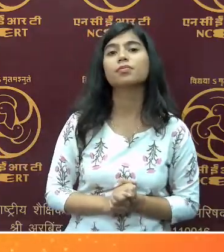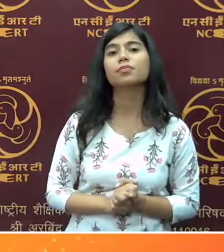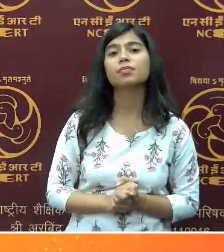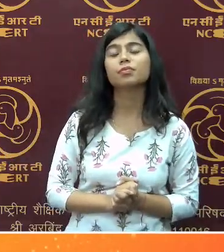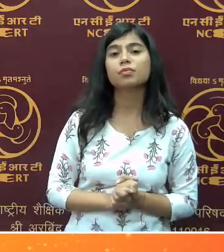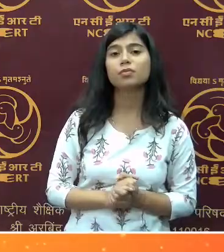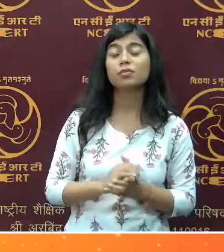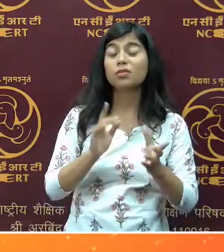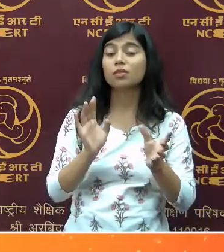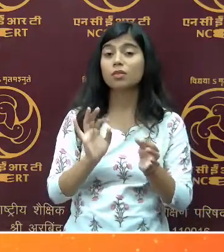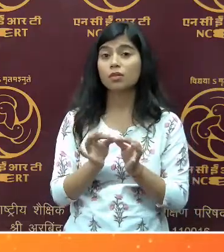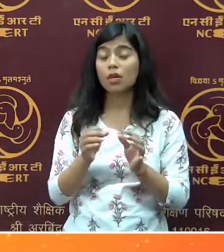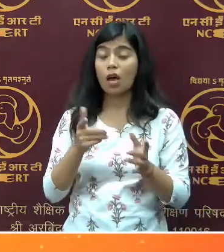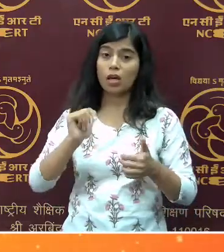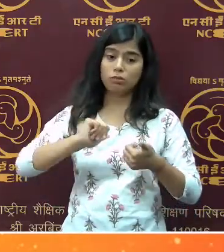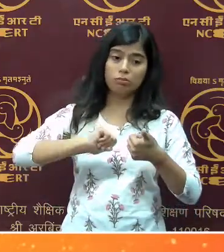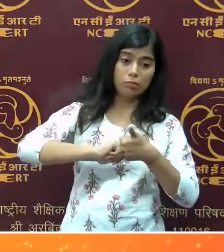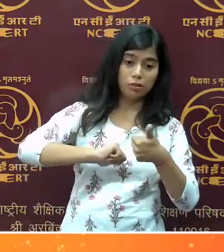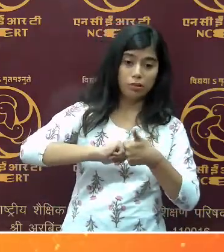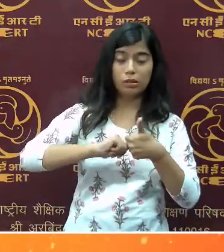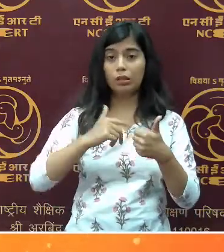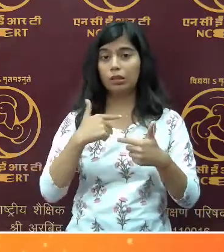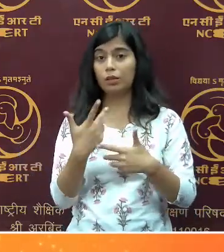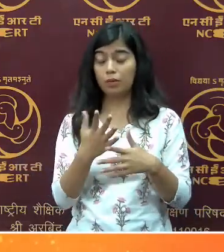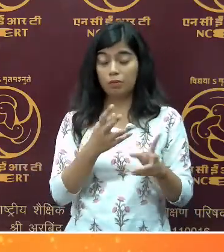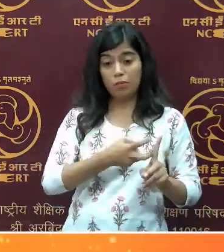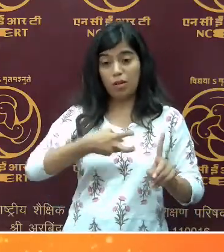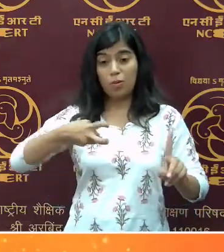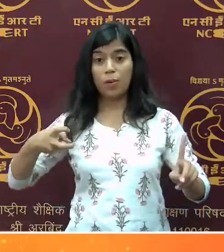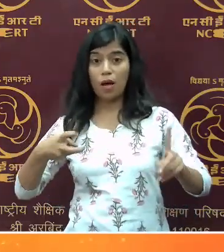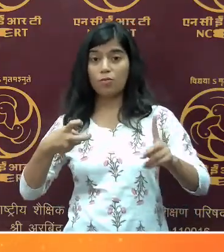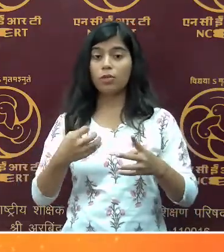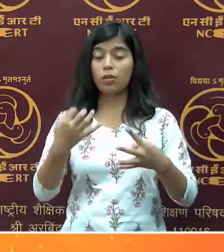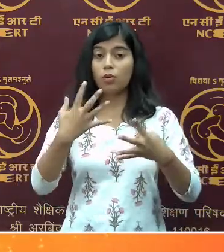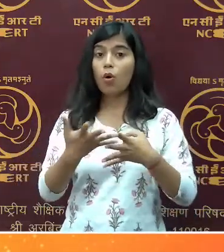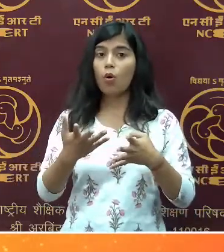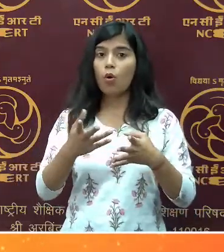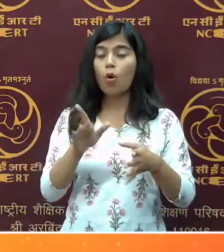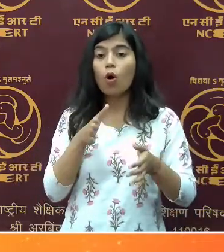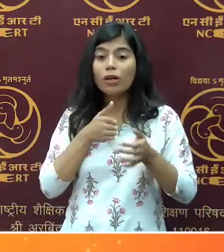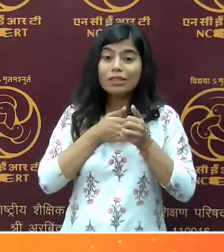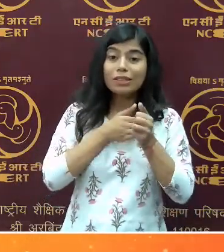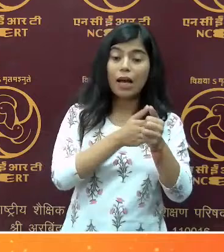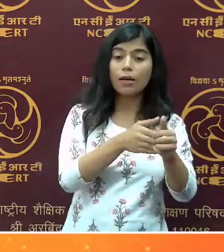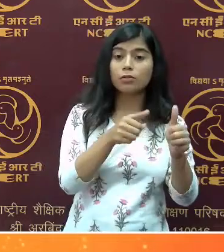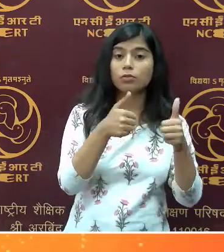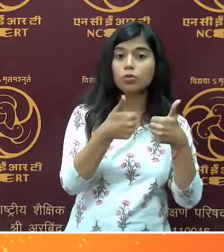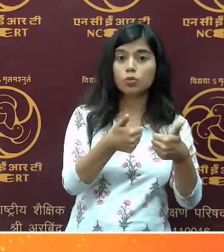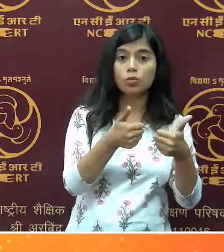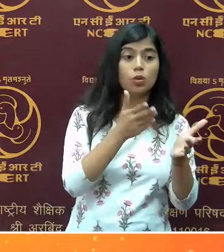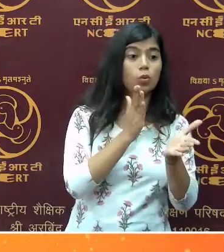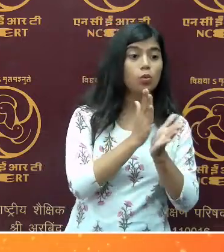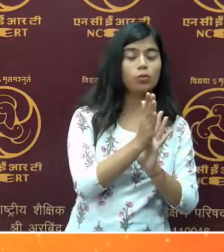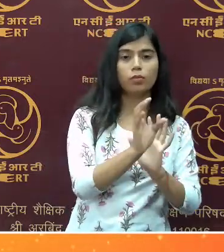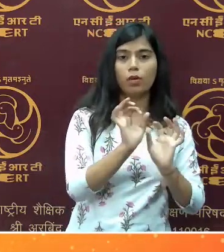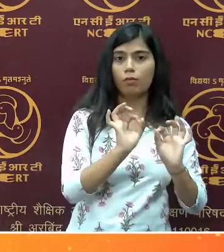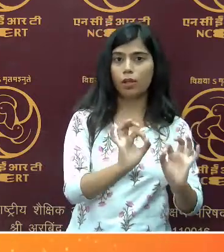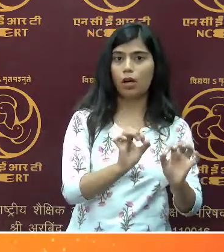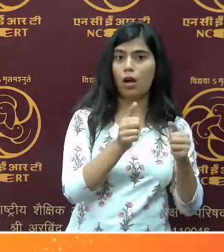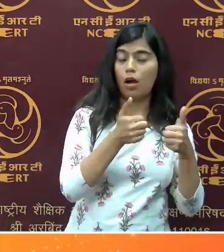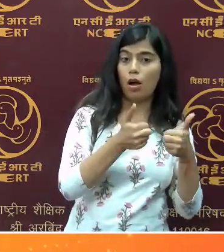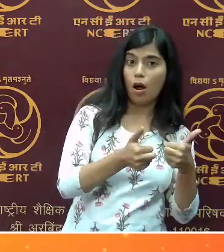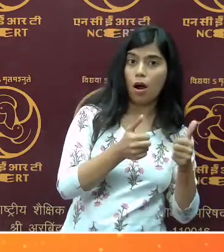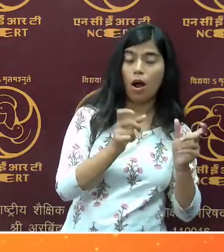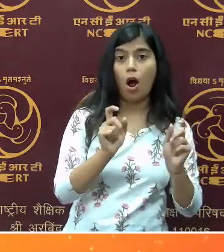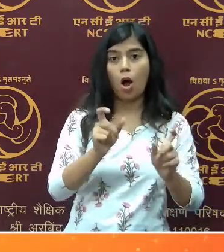its interpretation and judgments to expand the rights or to guide them in right direction, so that people understand